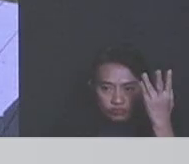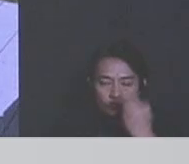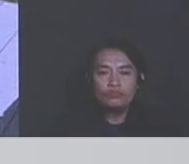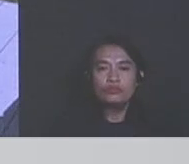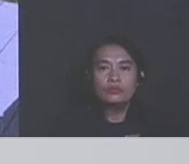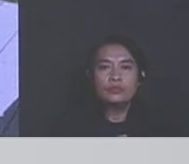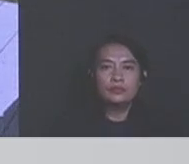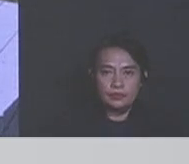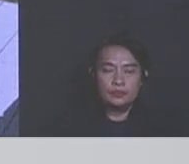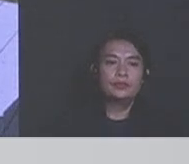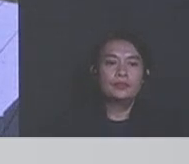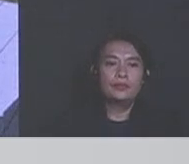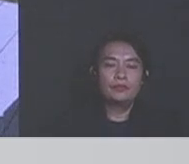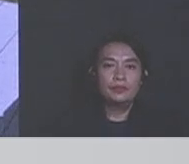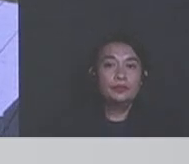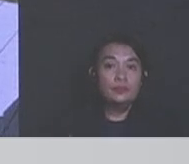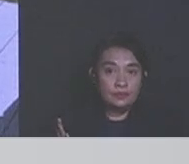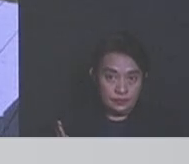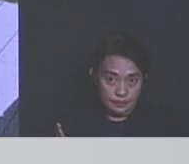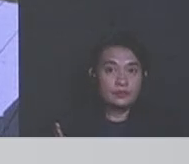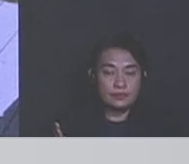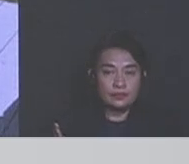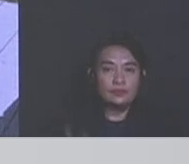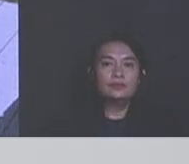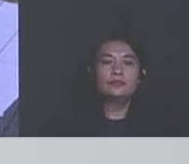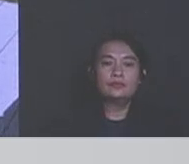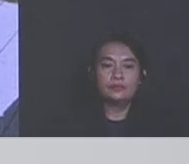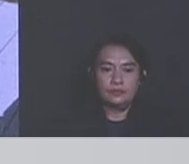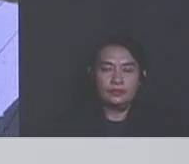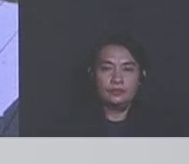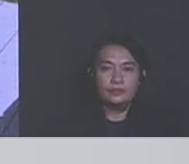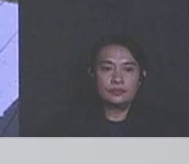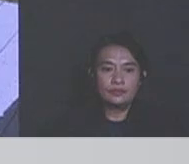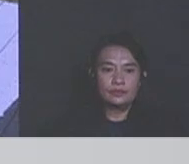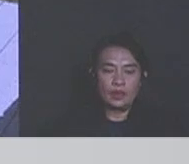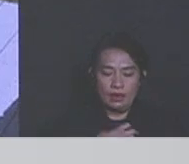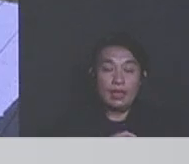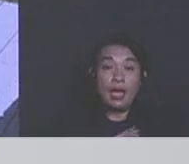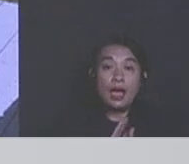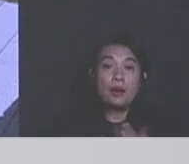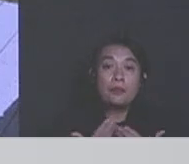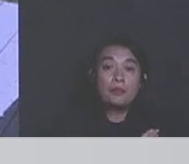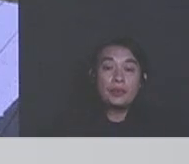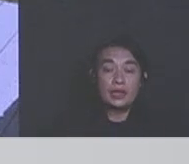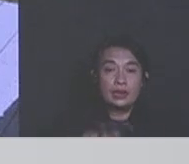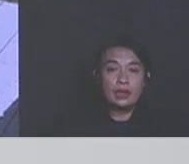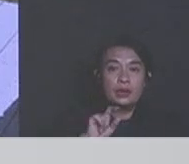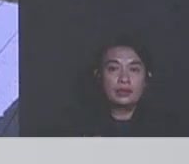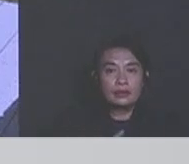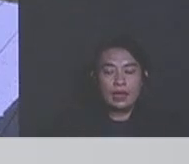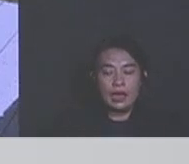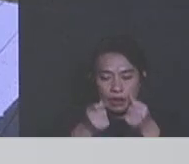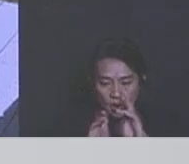looking at, and a lot of this I think resonates with what Don was just talking about, really trying to understand how people live in the